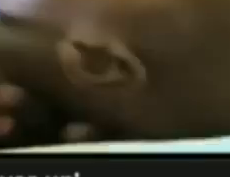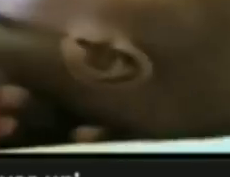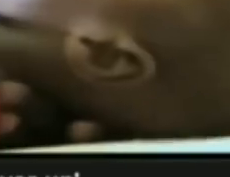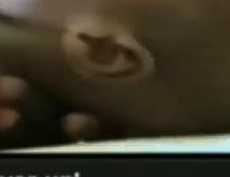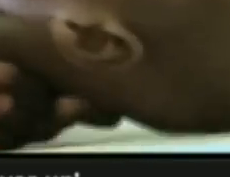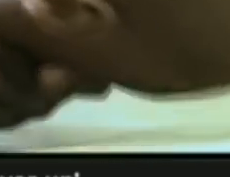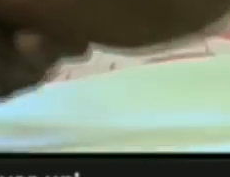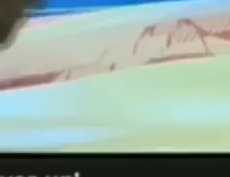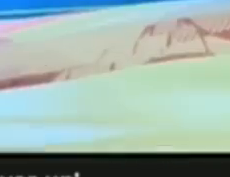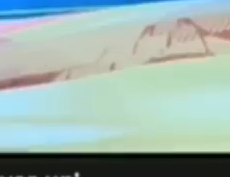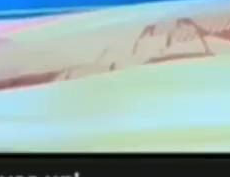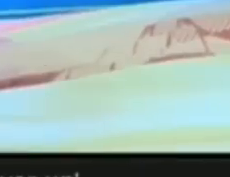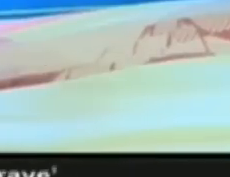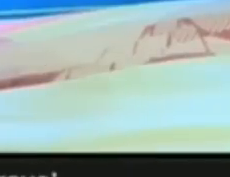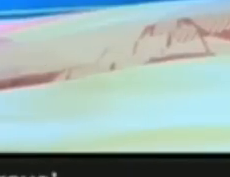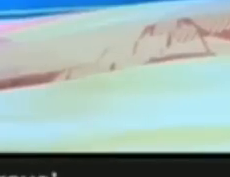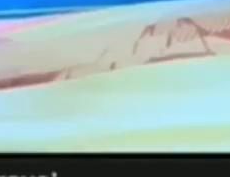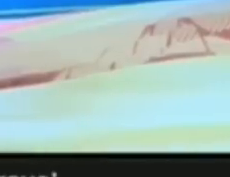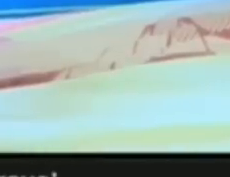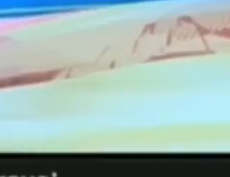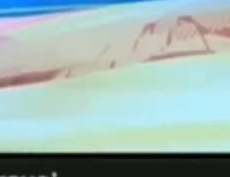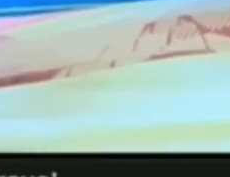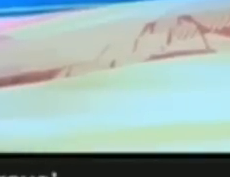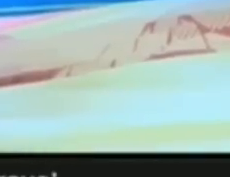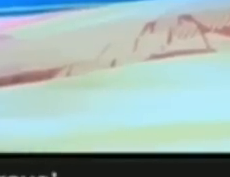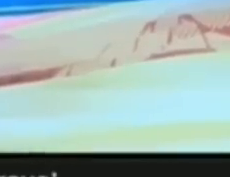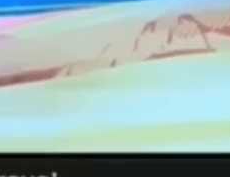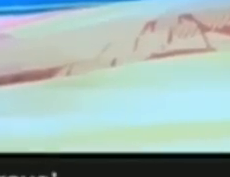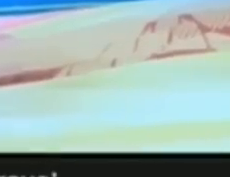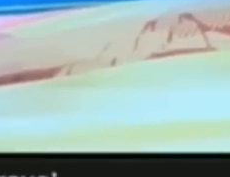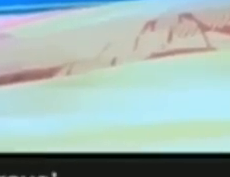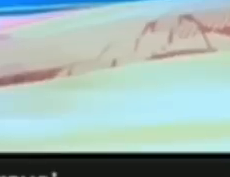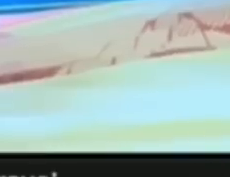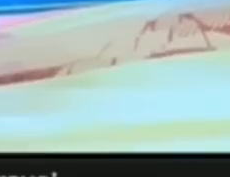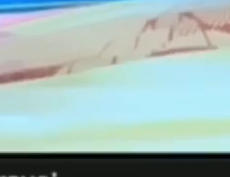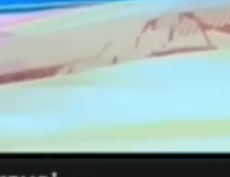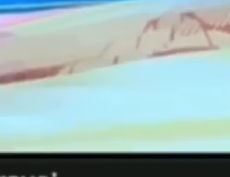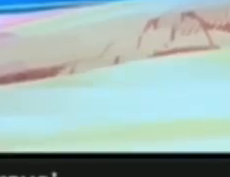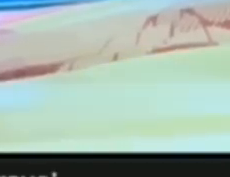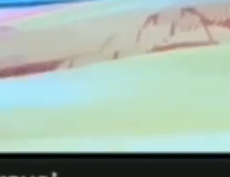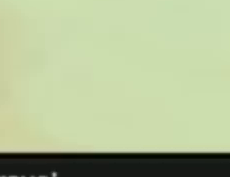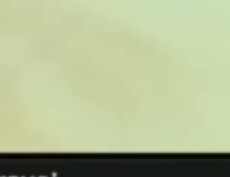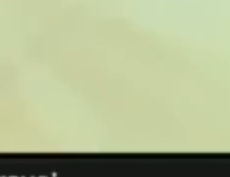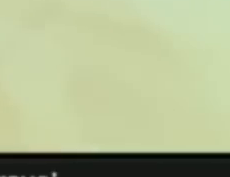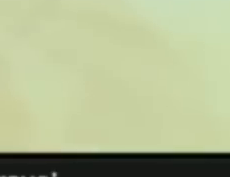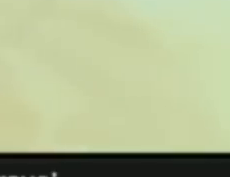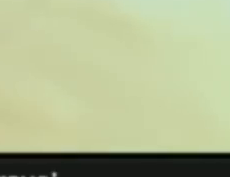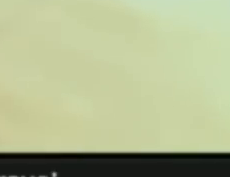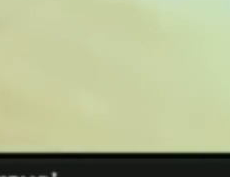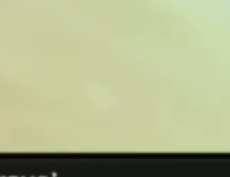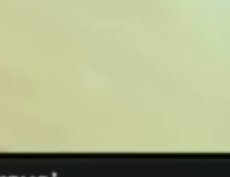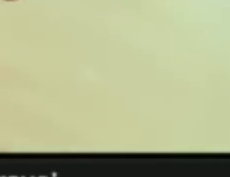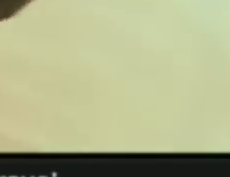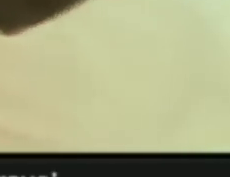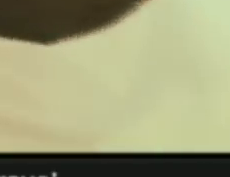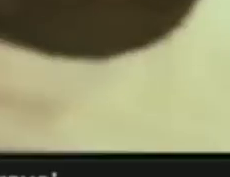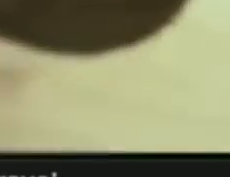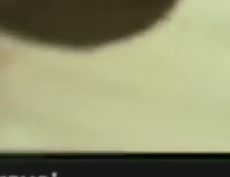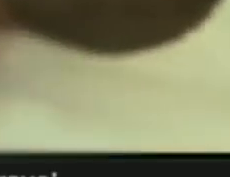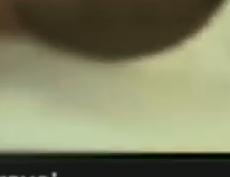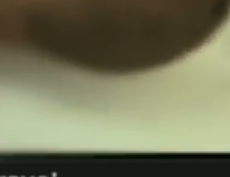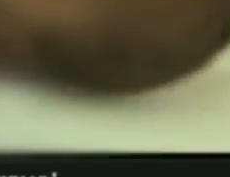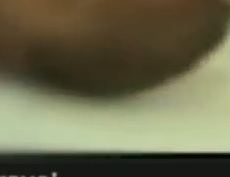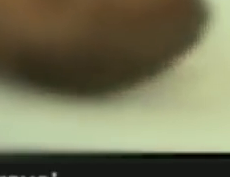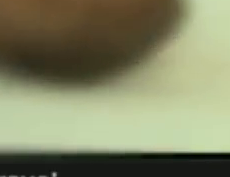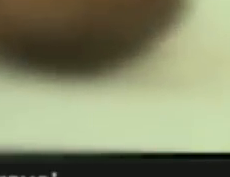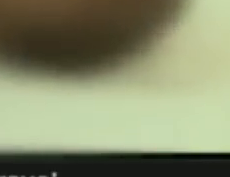13. 1 month, let me work on eye contact, eye tracking skills, toys. 2 months, let